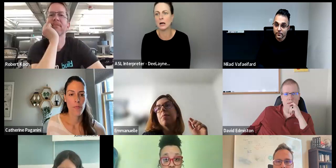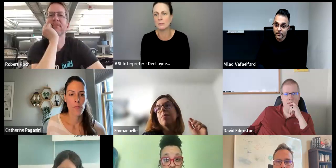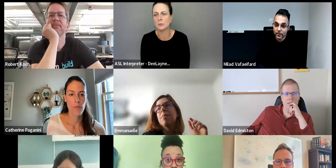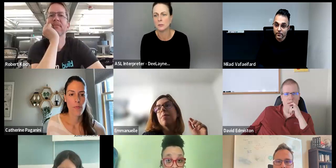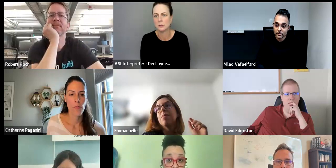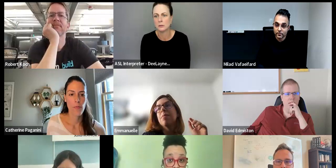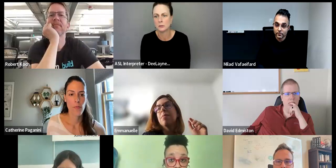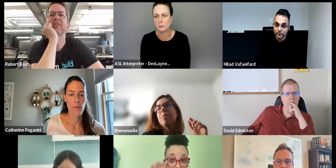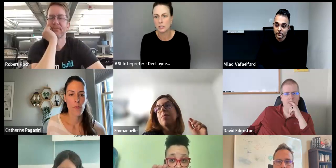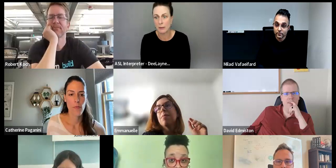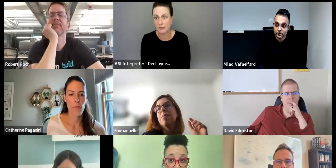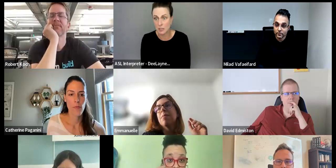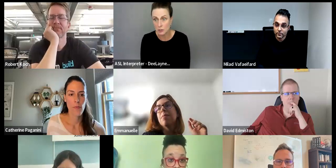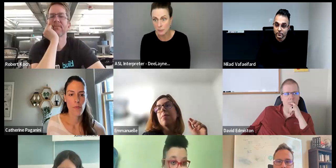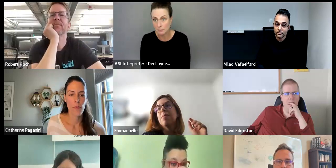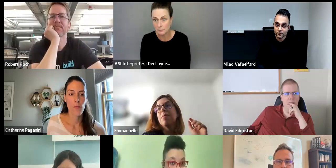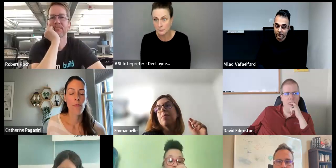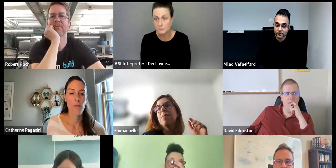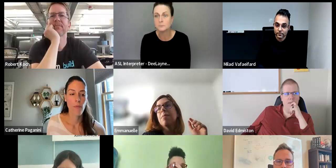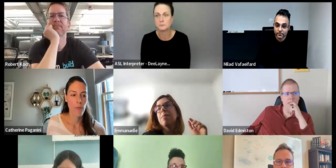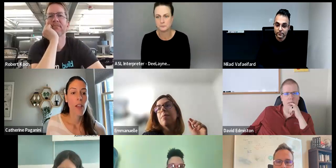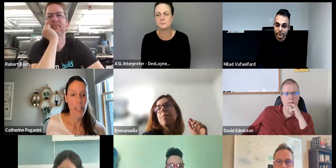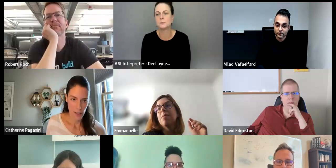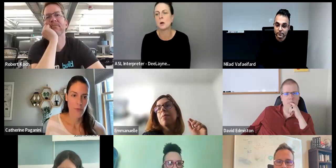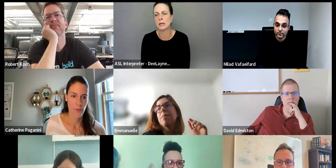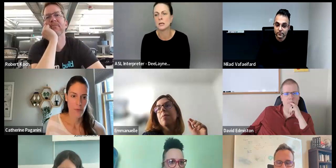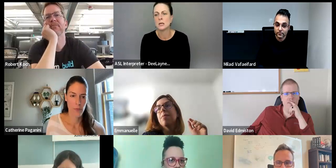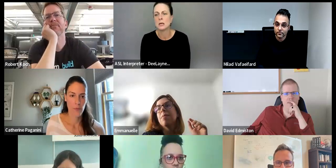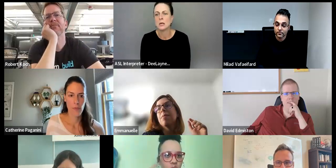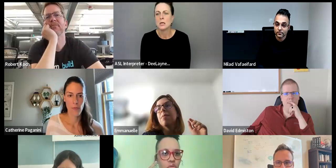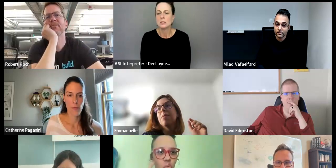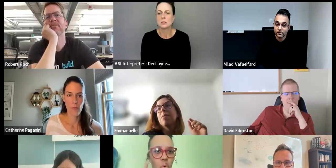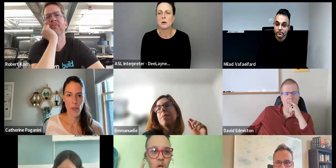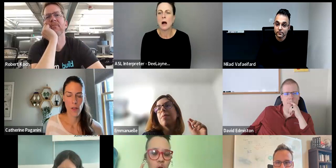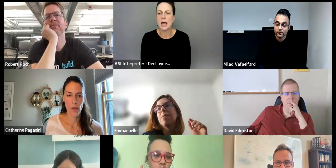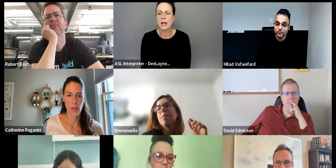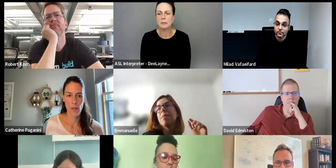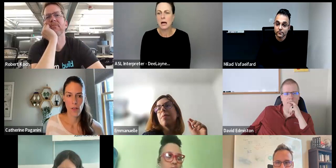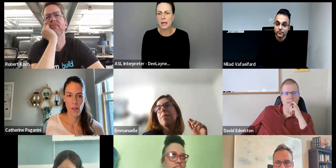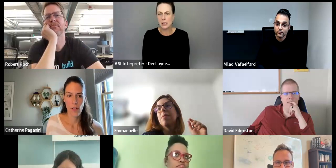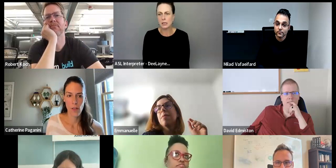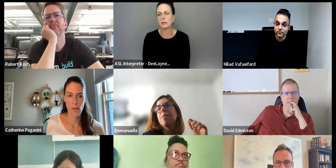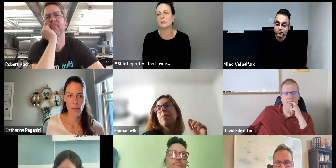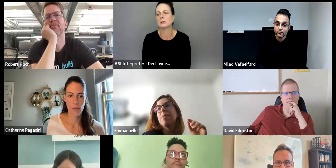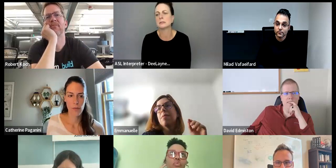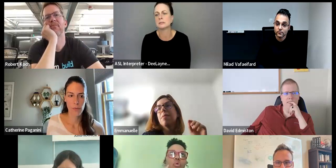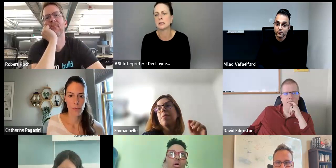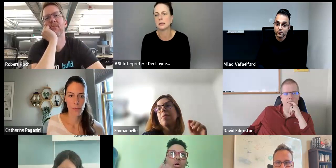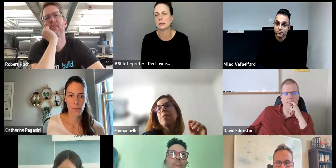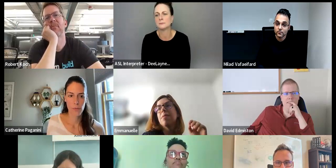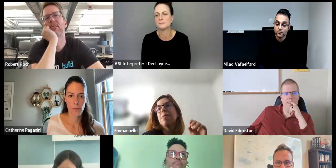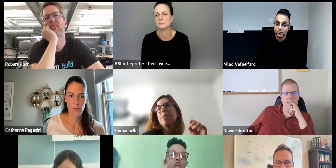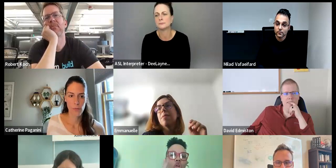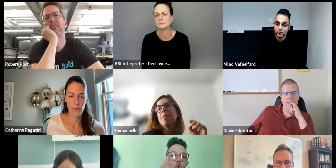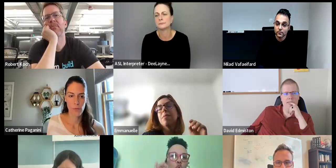Okay, we're talking about the scholarship? Mm-hmm. Okay. Yes. So I applied, let's